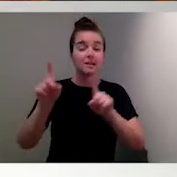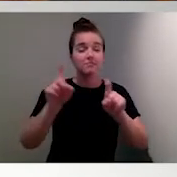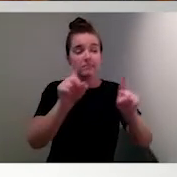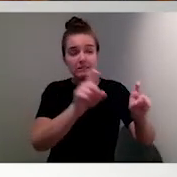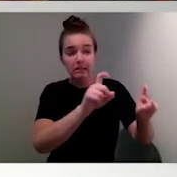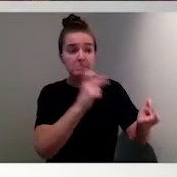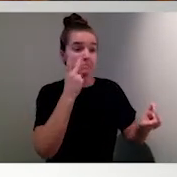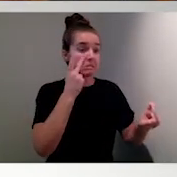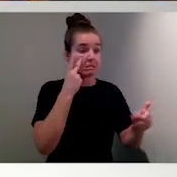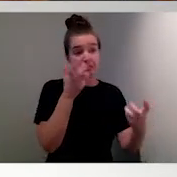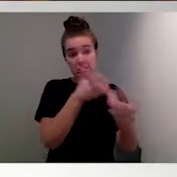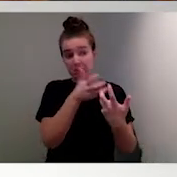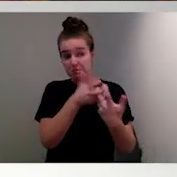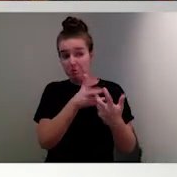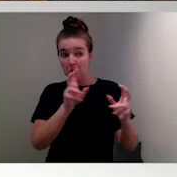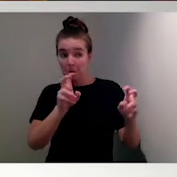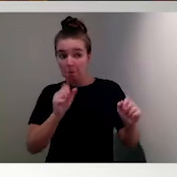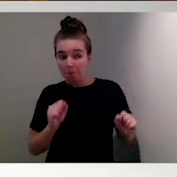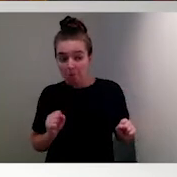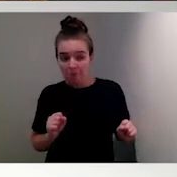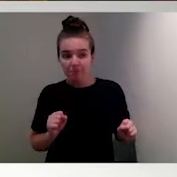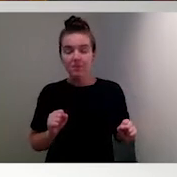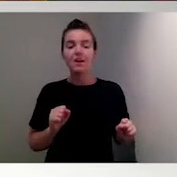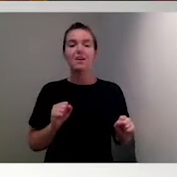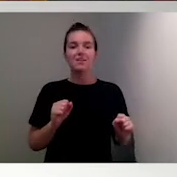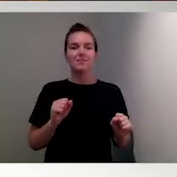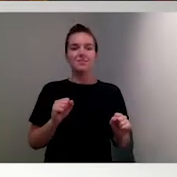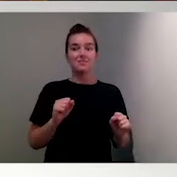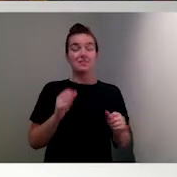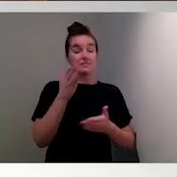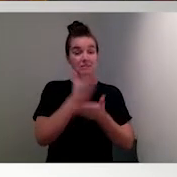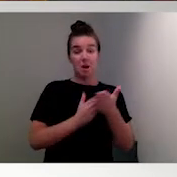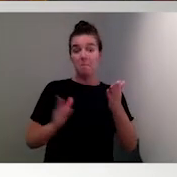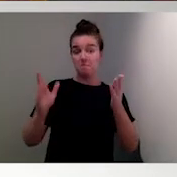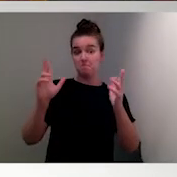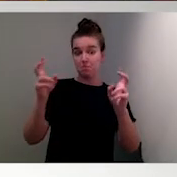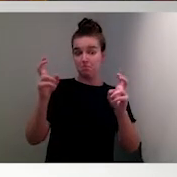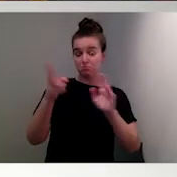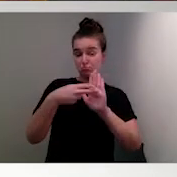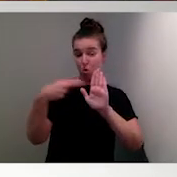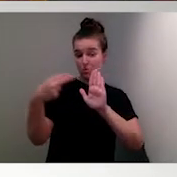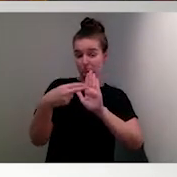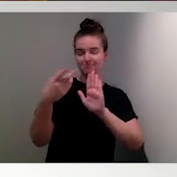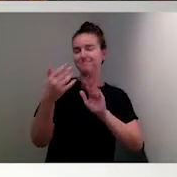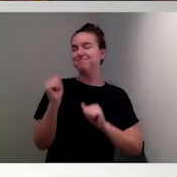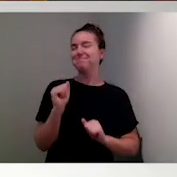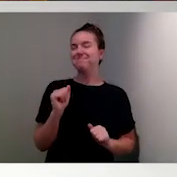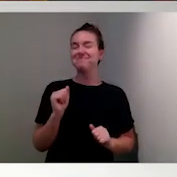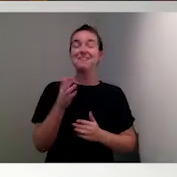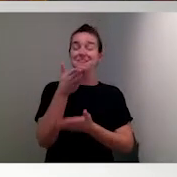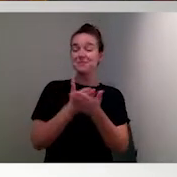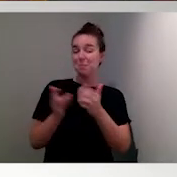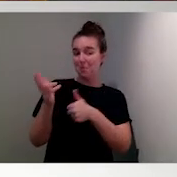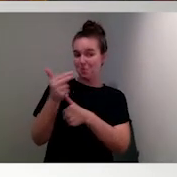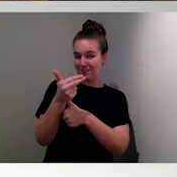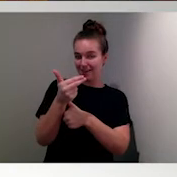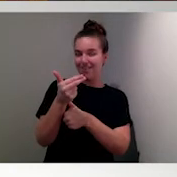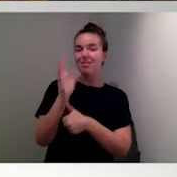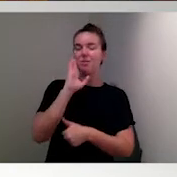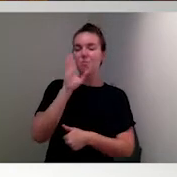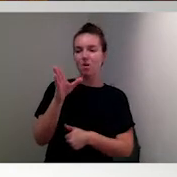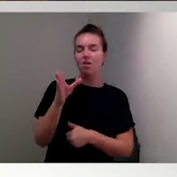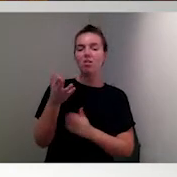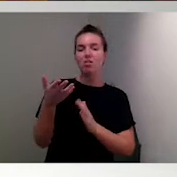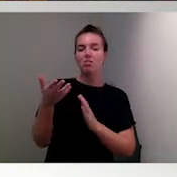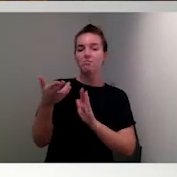accessible, and you get there and you find out what that means to them is that they've put bars